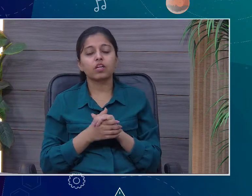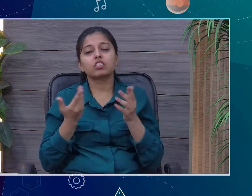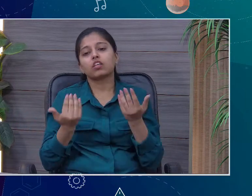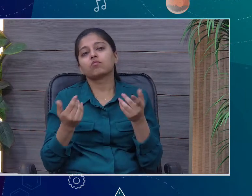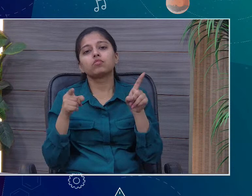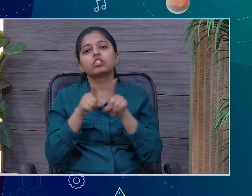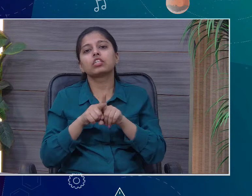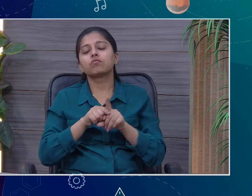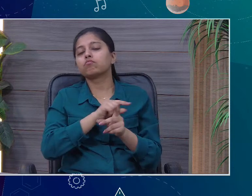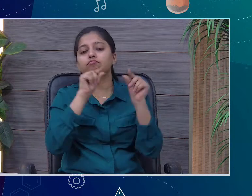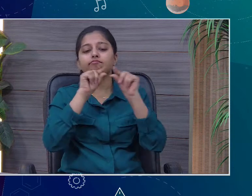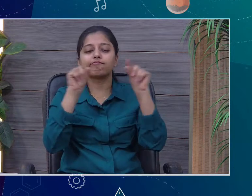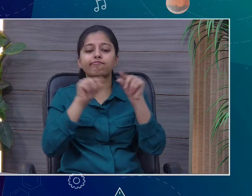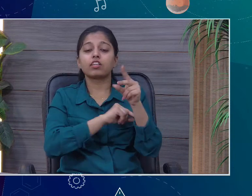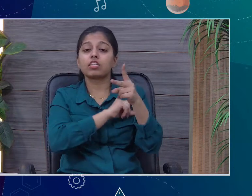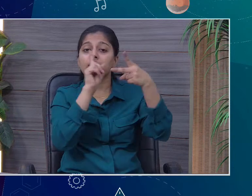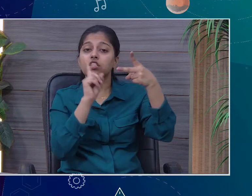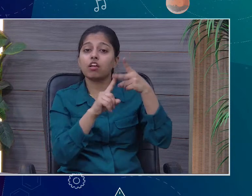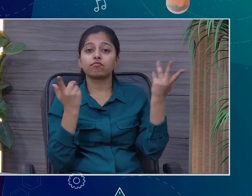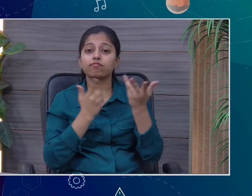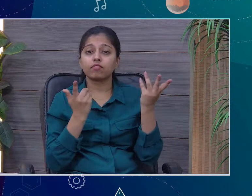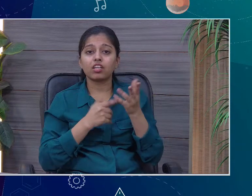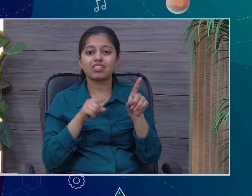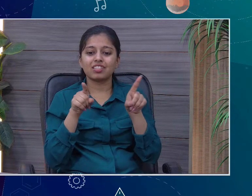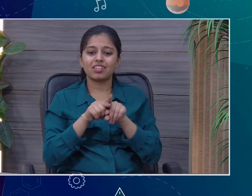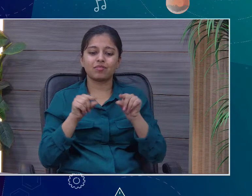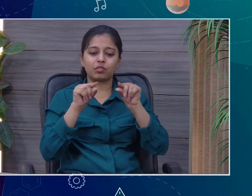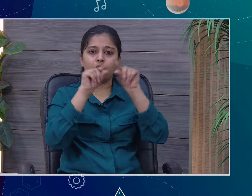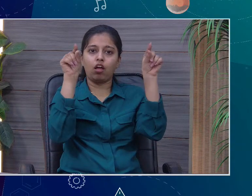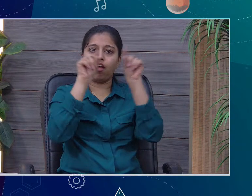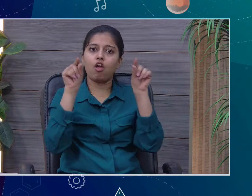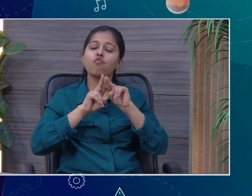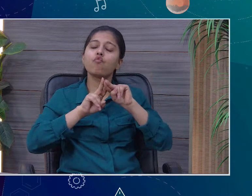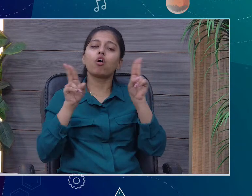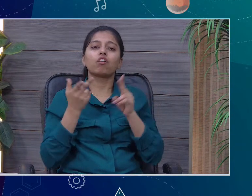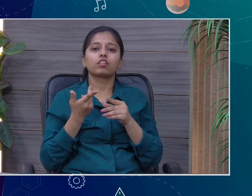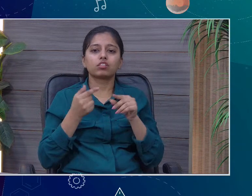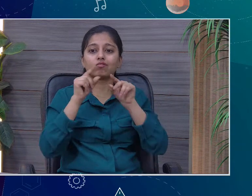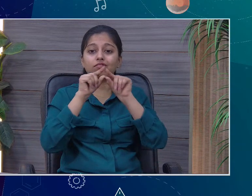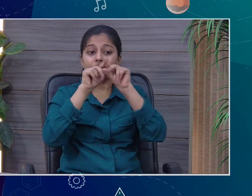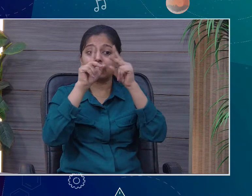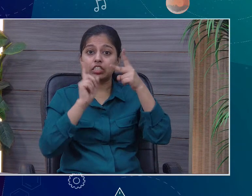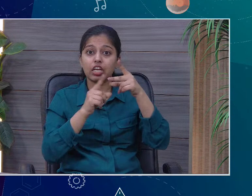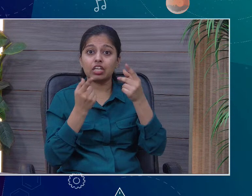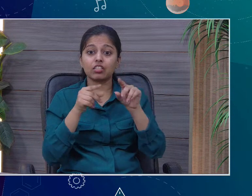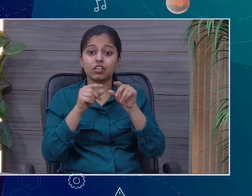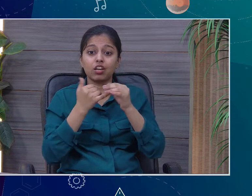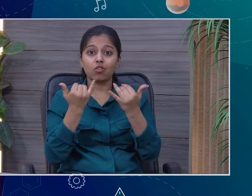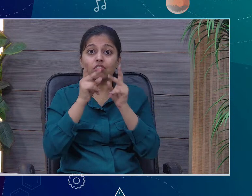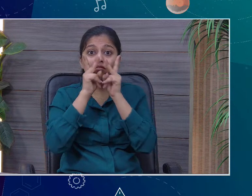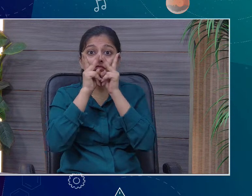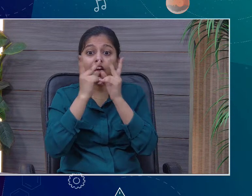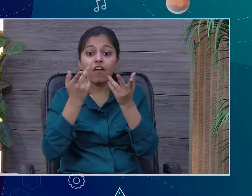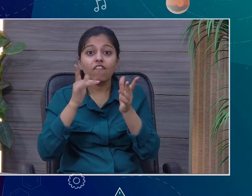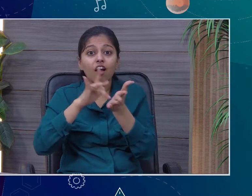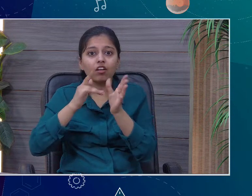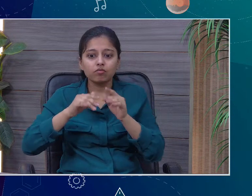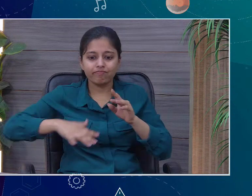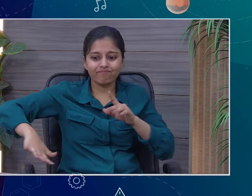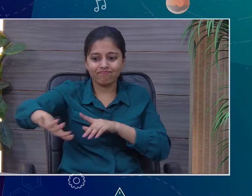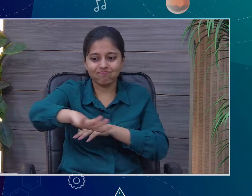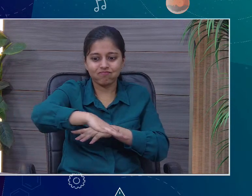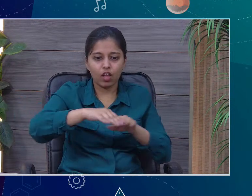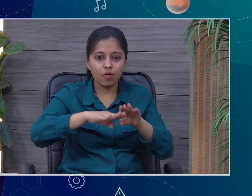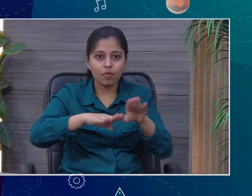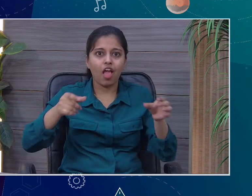up the second sentence to them, because this is a complete riddle. So we see it on the ground. Now umbrella